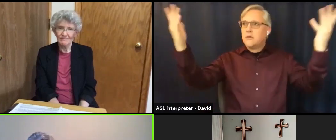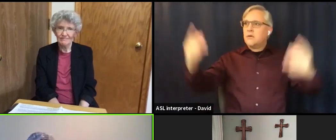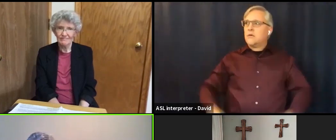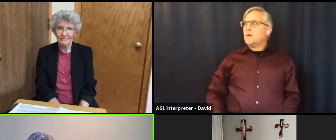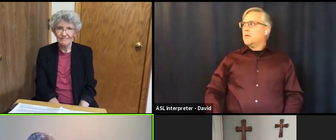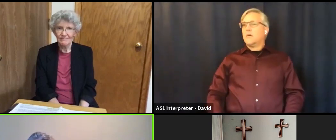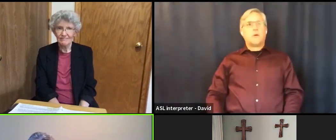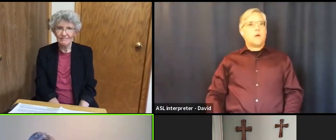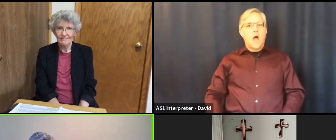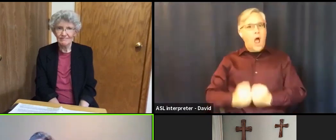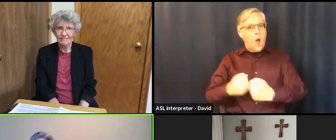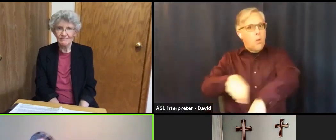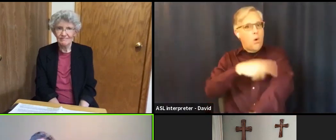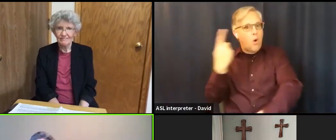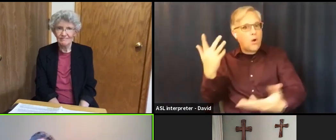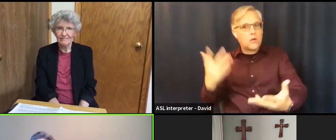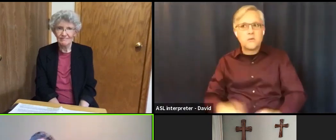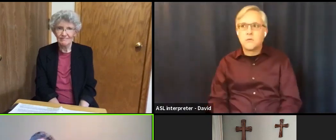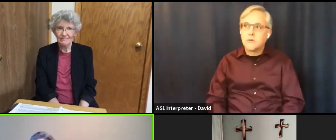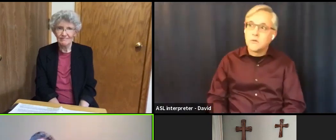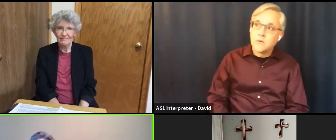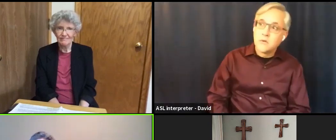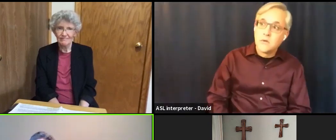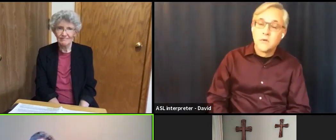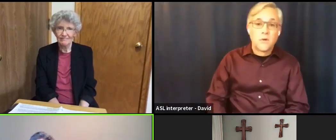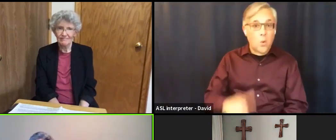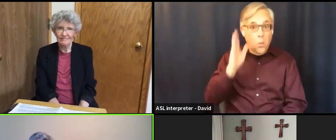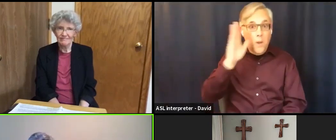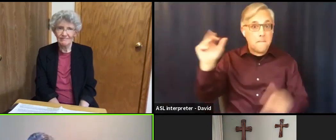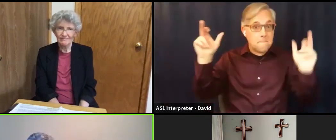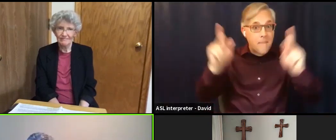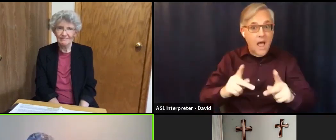long it's going to continue.